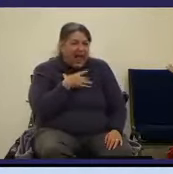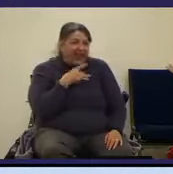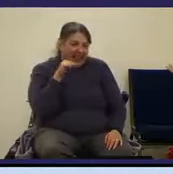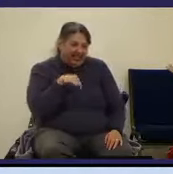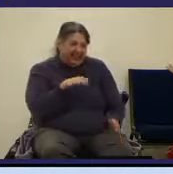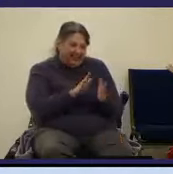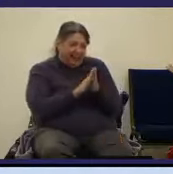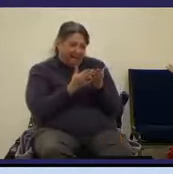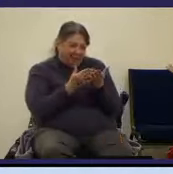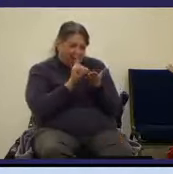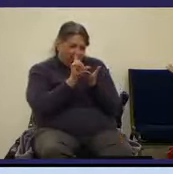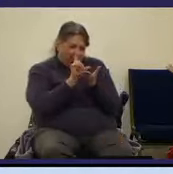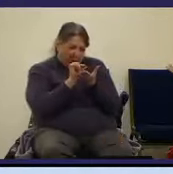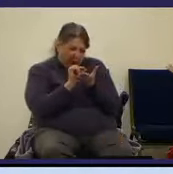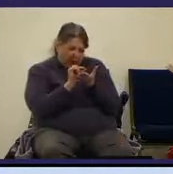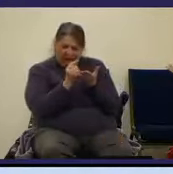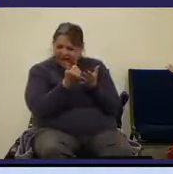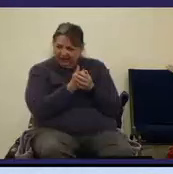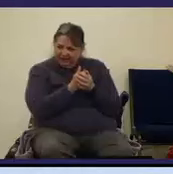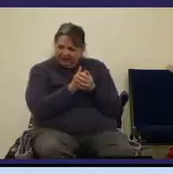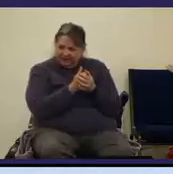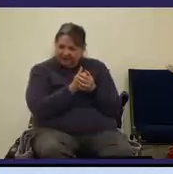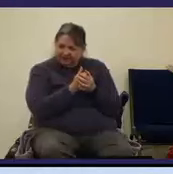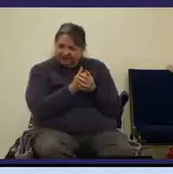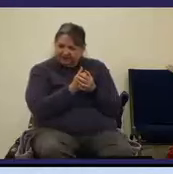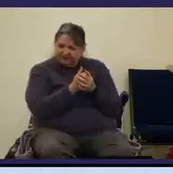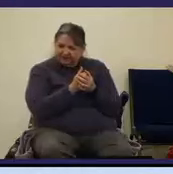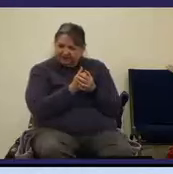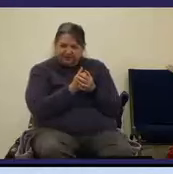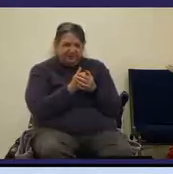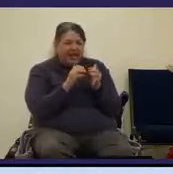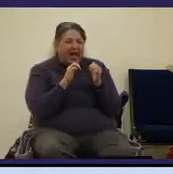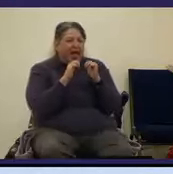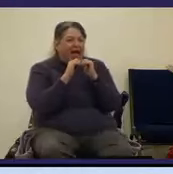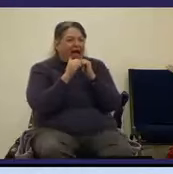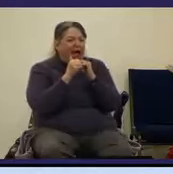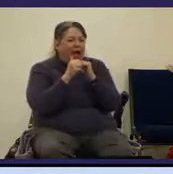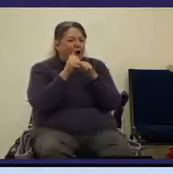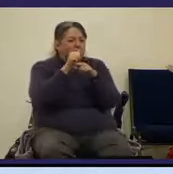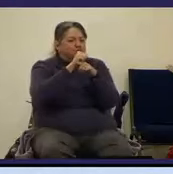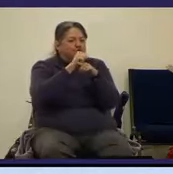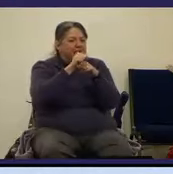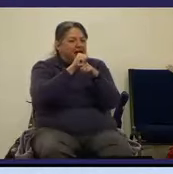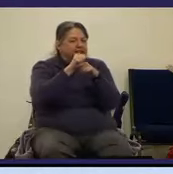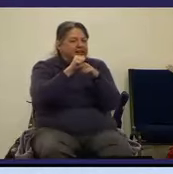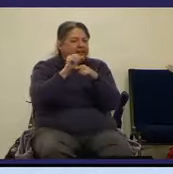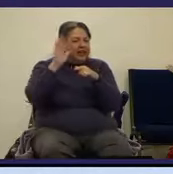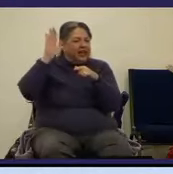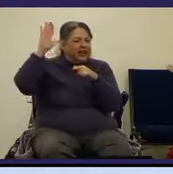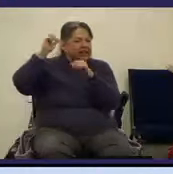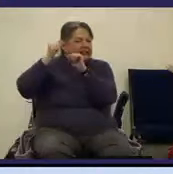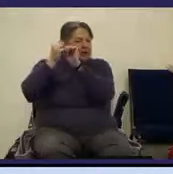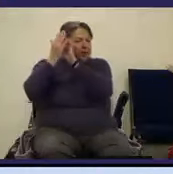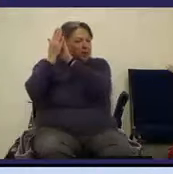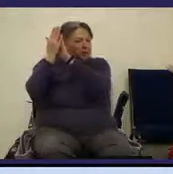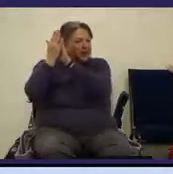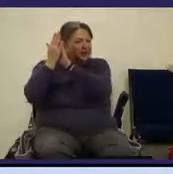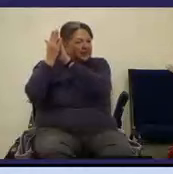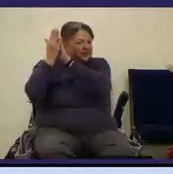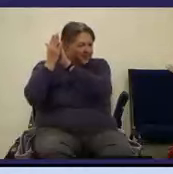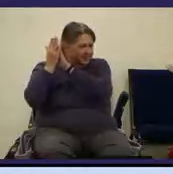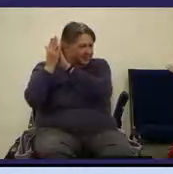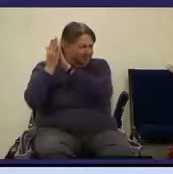chat about him for a long, long time. But his book, Practice of the Presence of God, and boy, did he practice it. He wasn't a